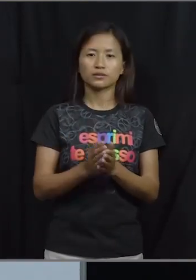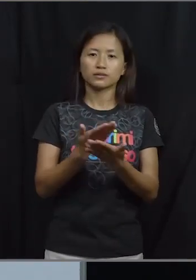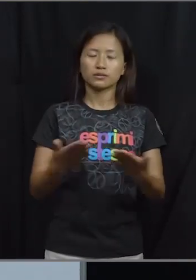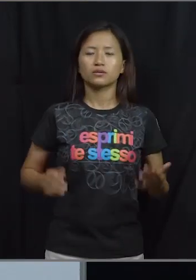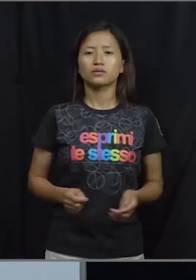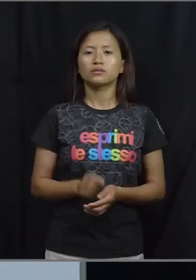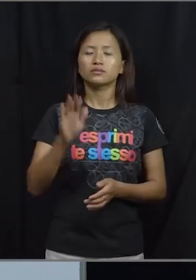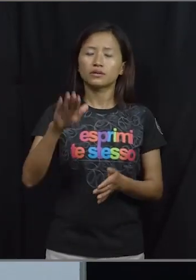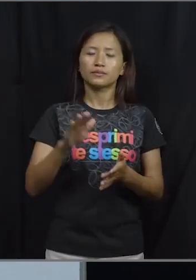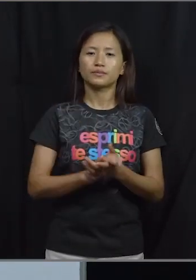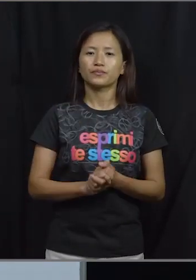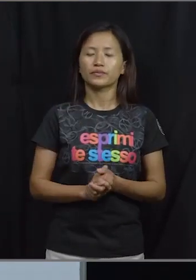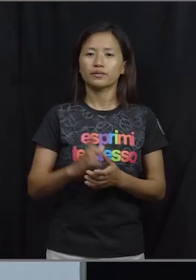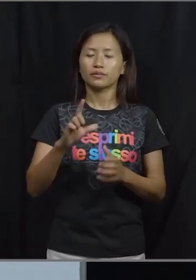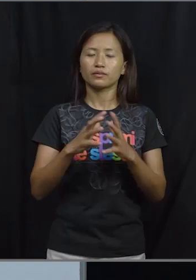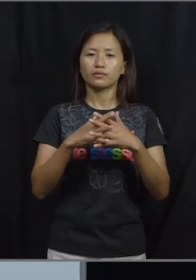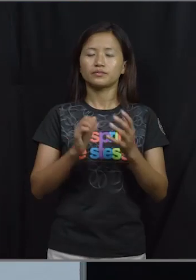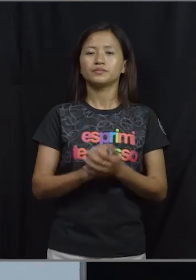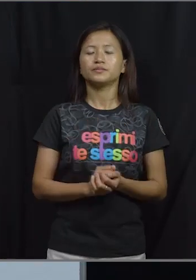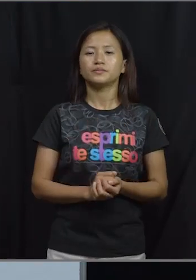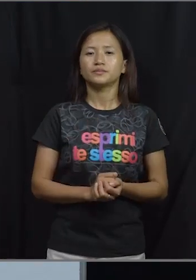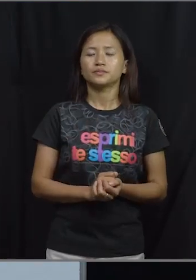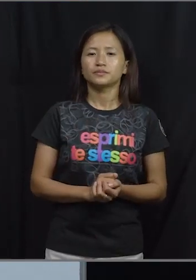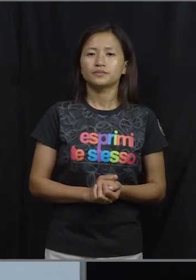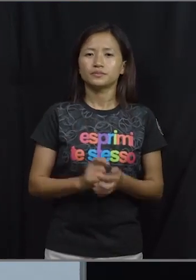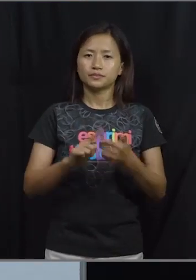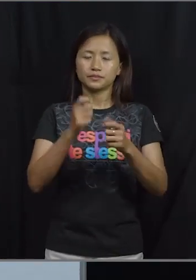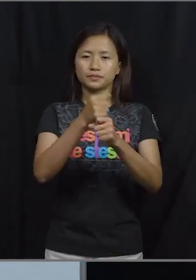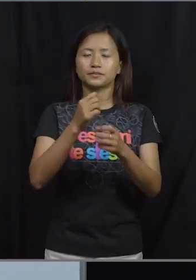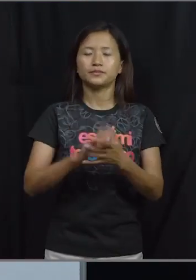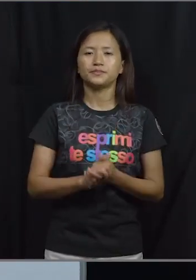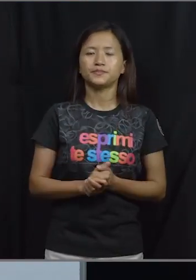the law of regression. Okay, and then for example,